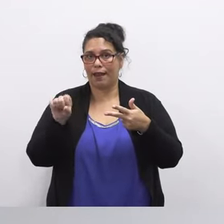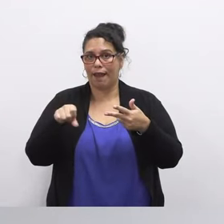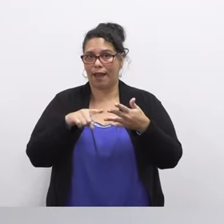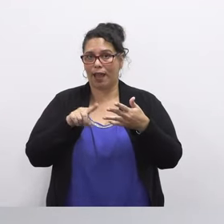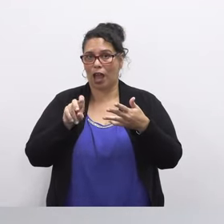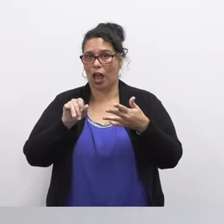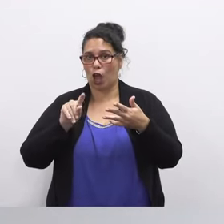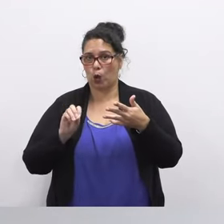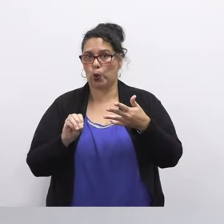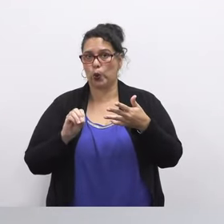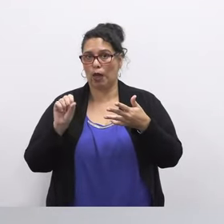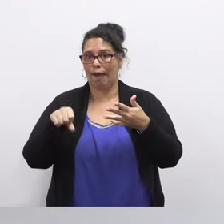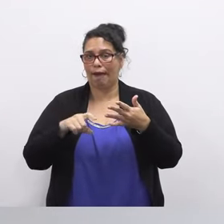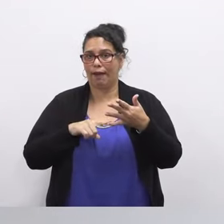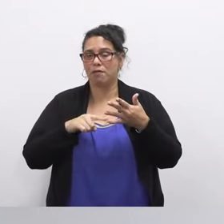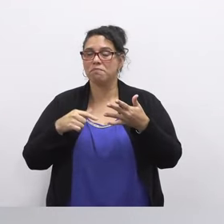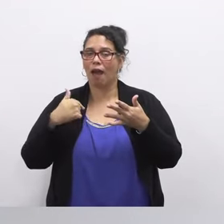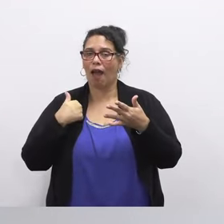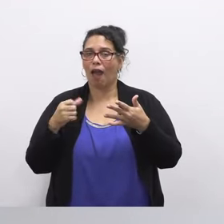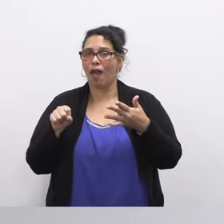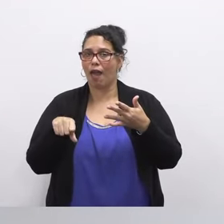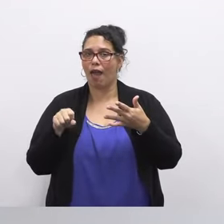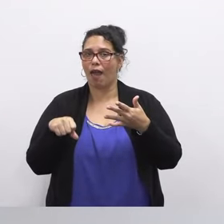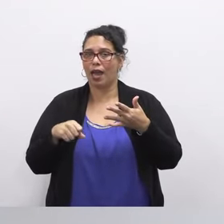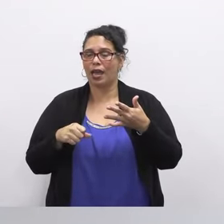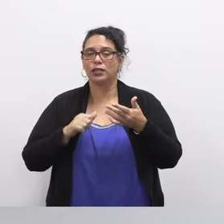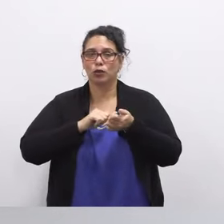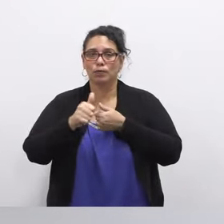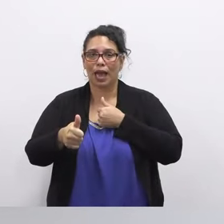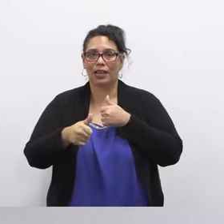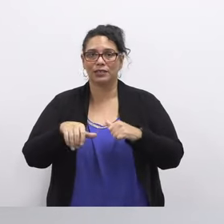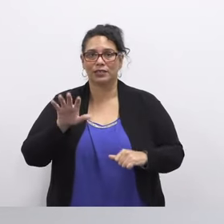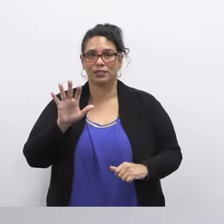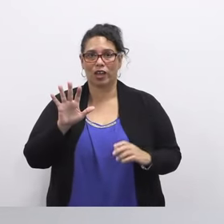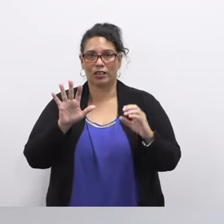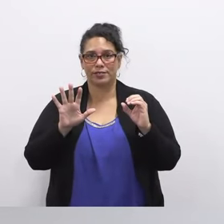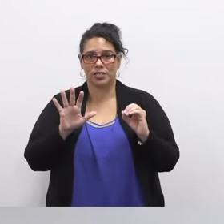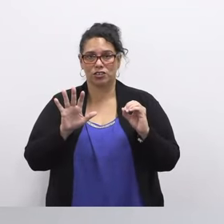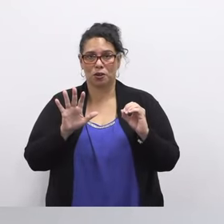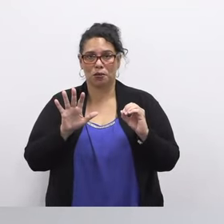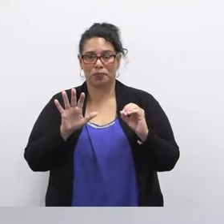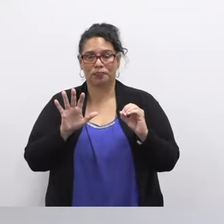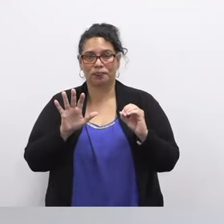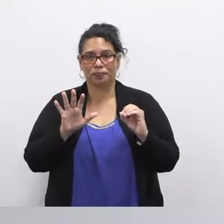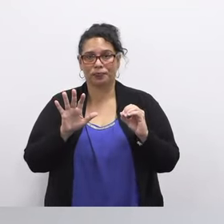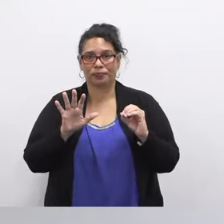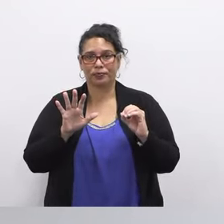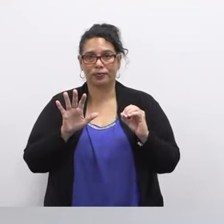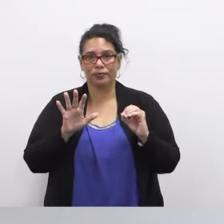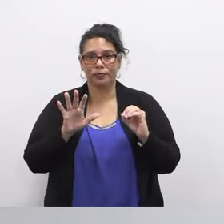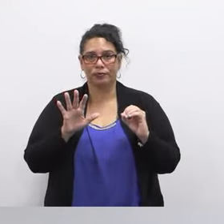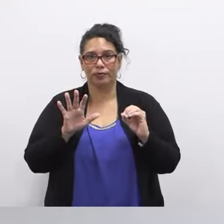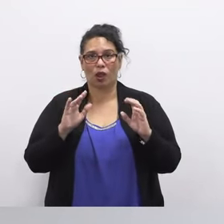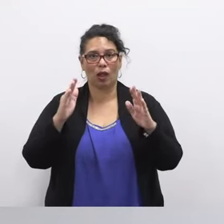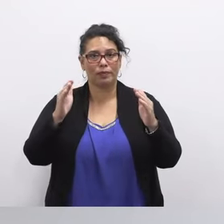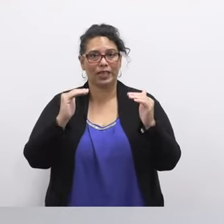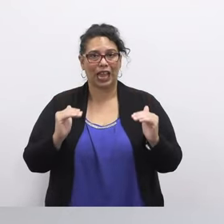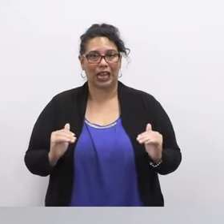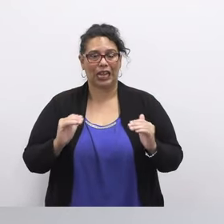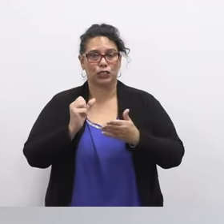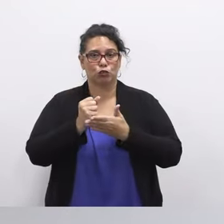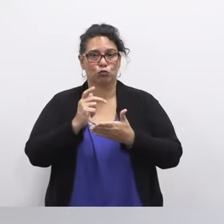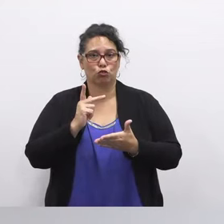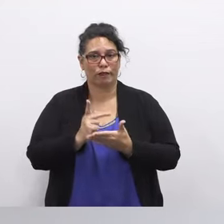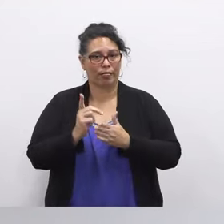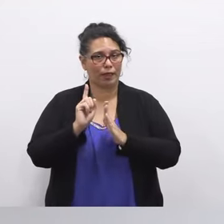Otto. Aye. I also vote aye, so that passes 5-0. Next item is approval of